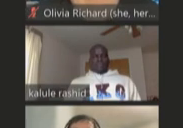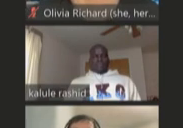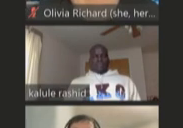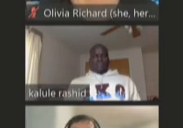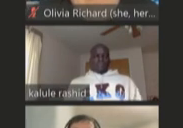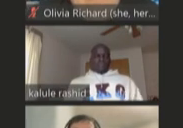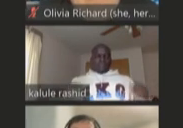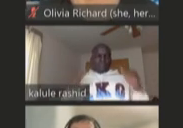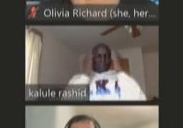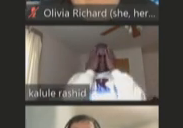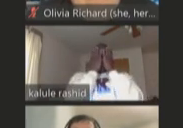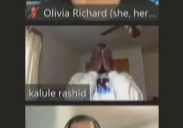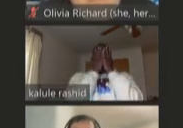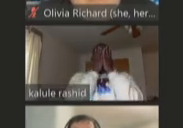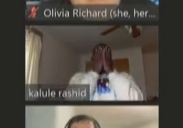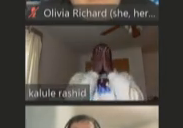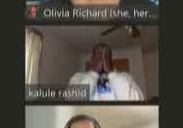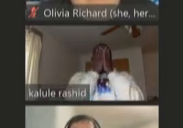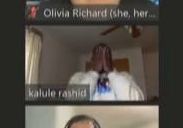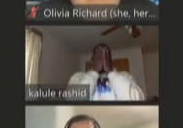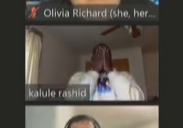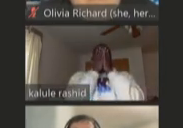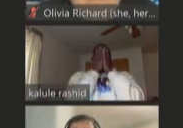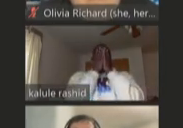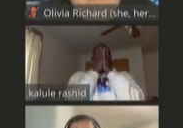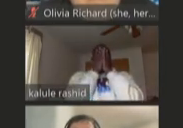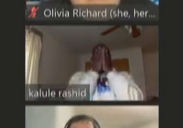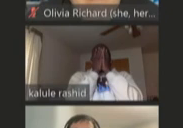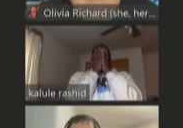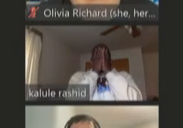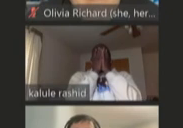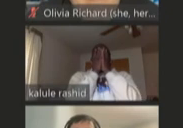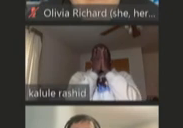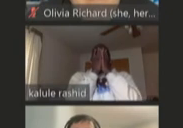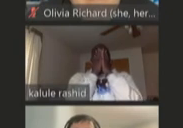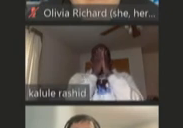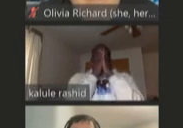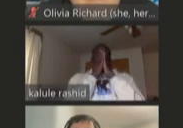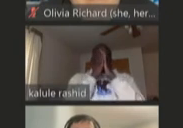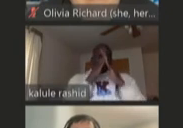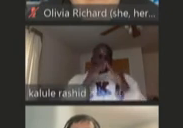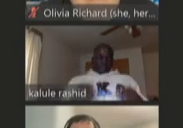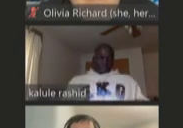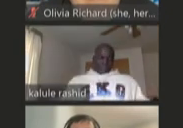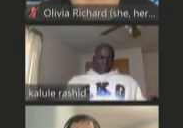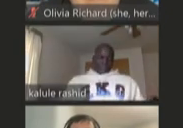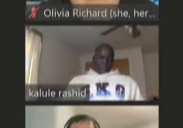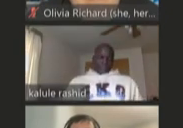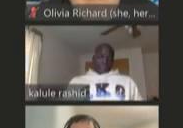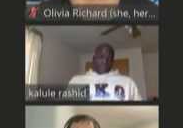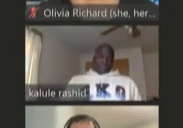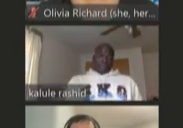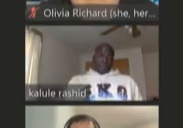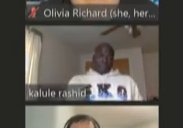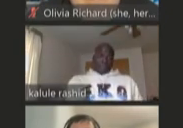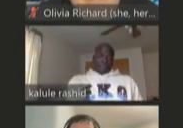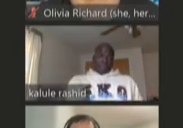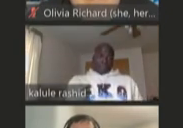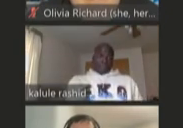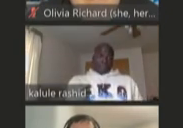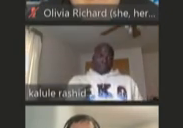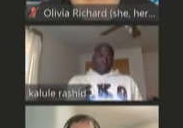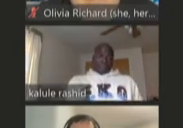And then Brighton, North End, South End, Charlestown, and Hyde Park round out May. And then in June, we